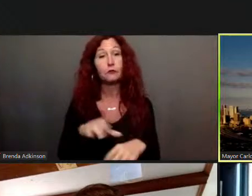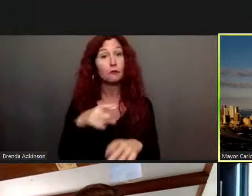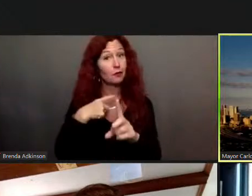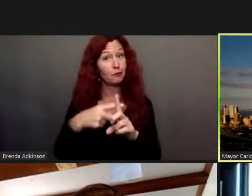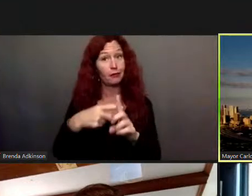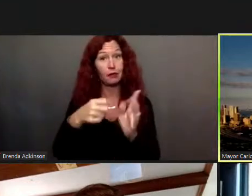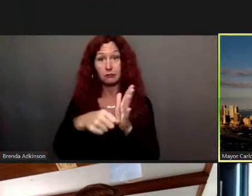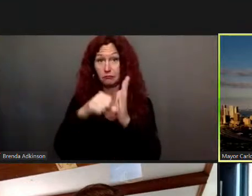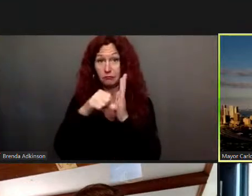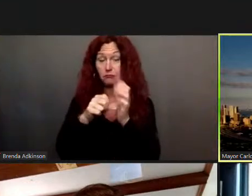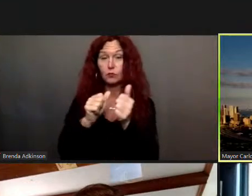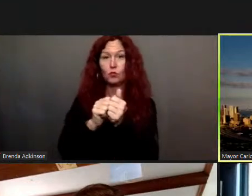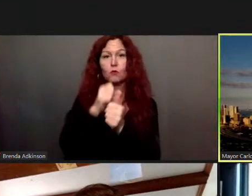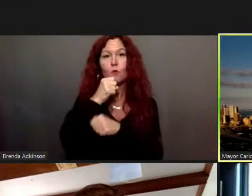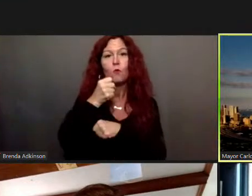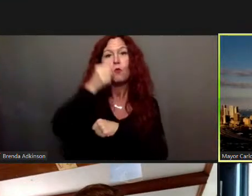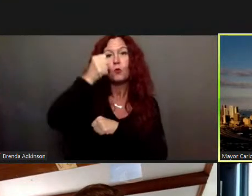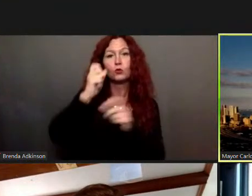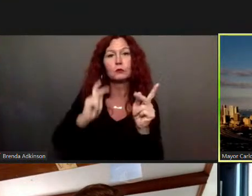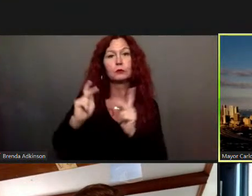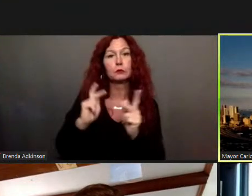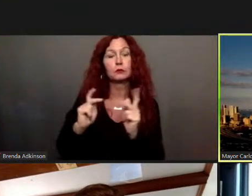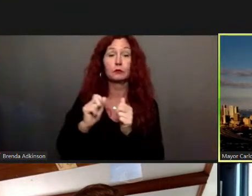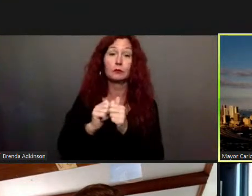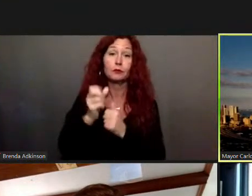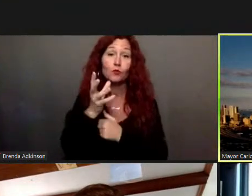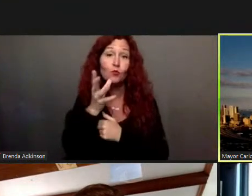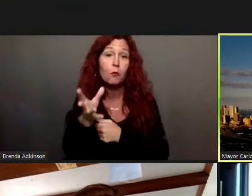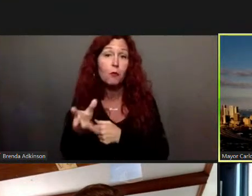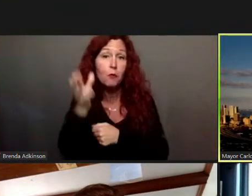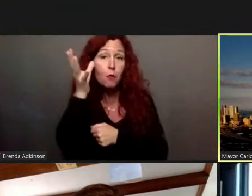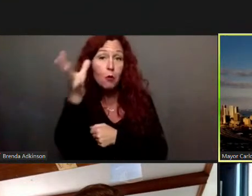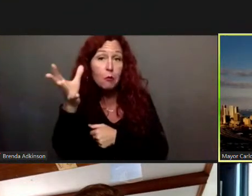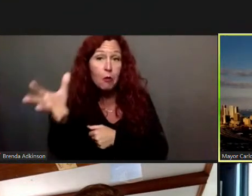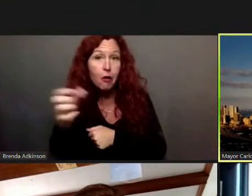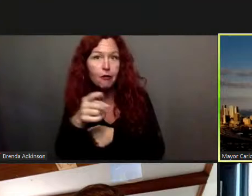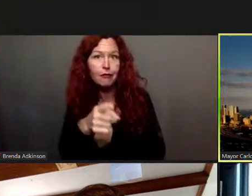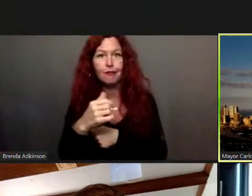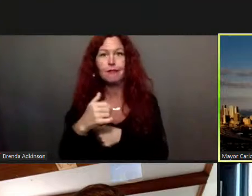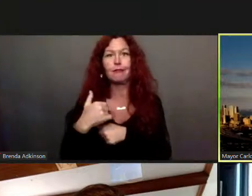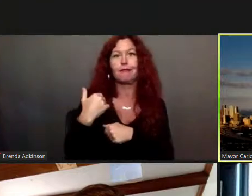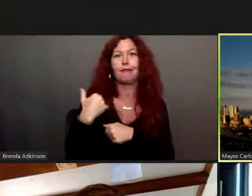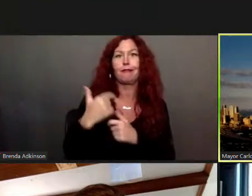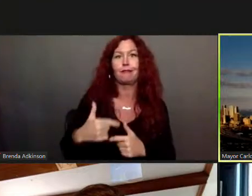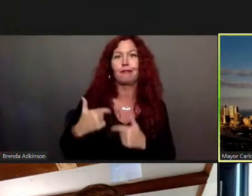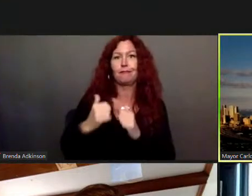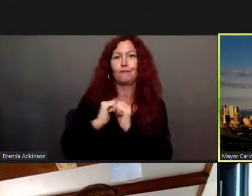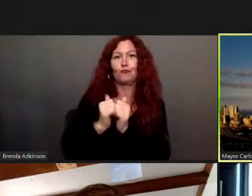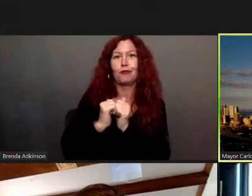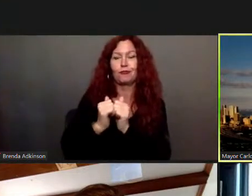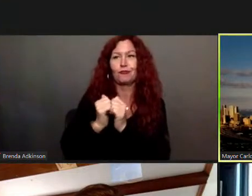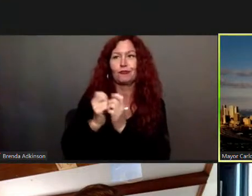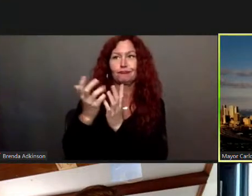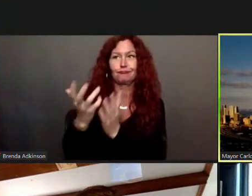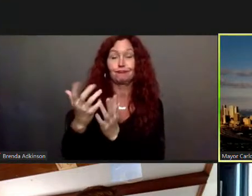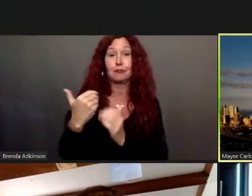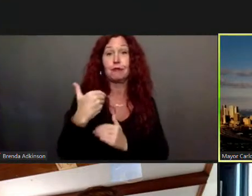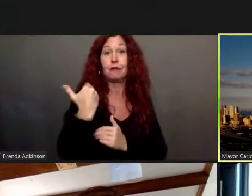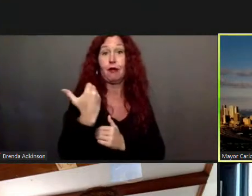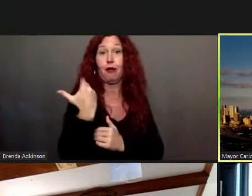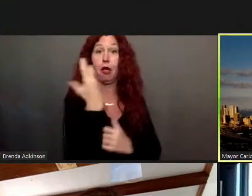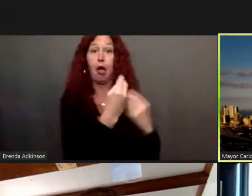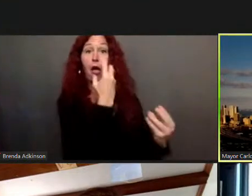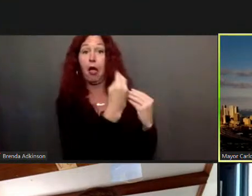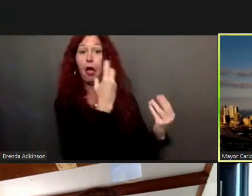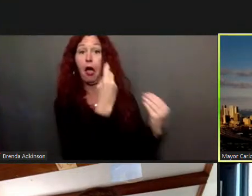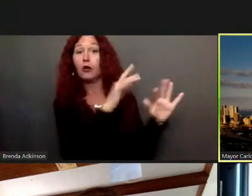idea to kind of stay away from them for a while, especially if those younger folks are actually, you know, doing something,